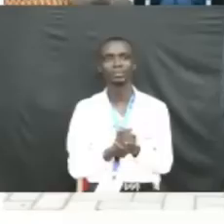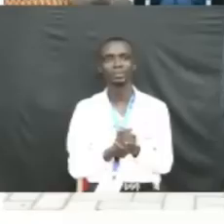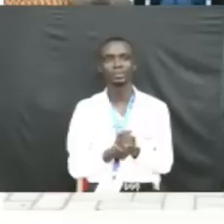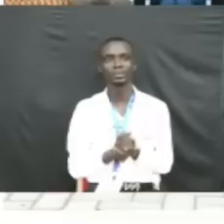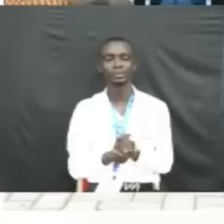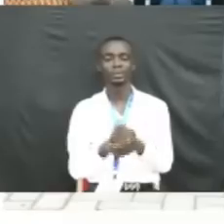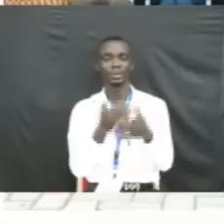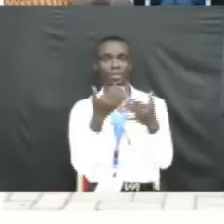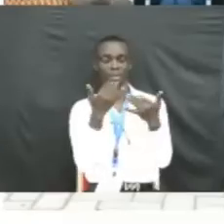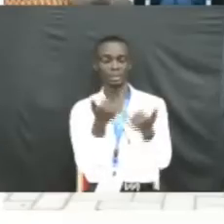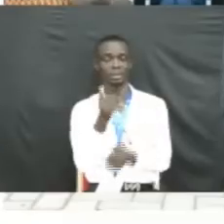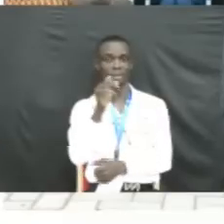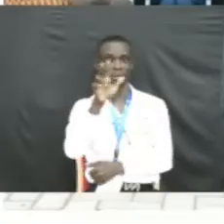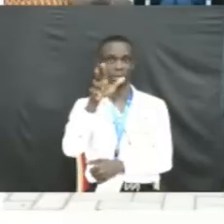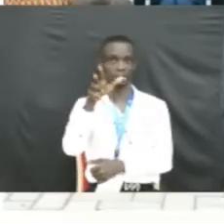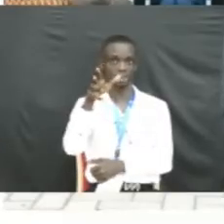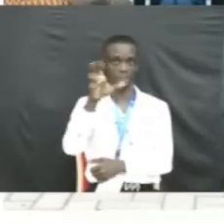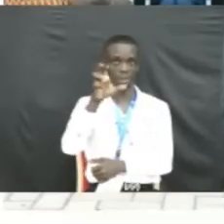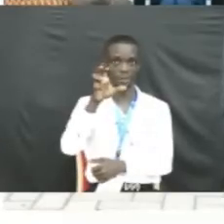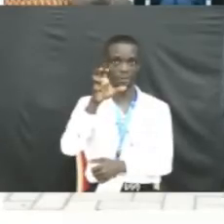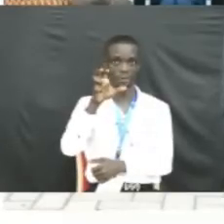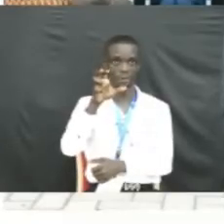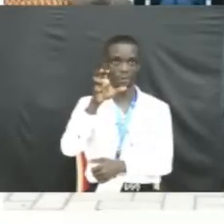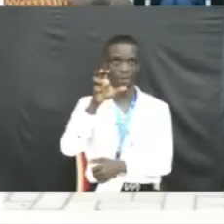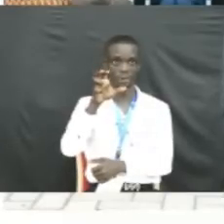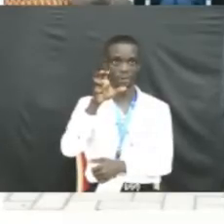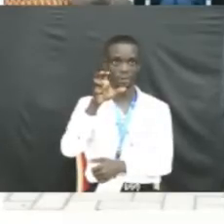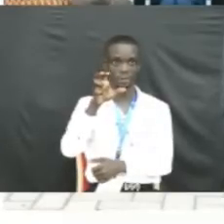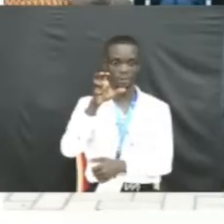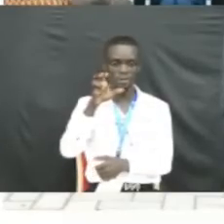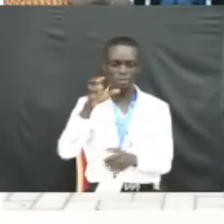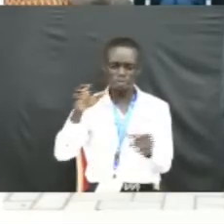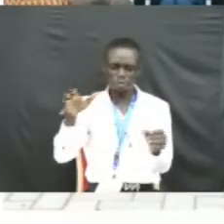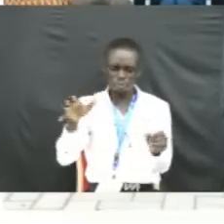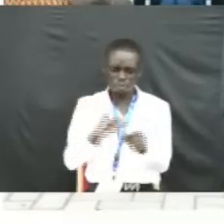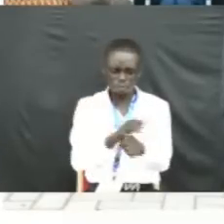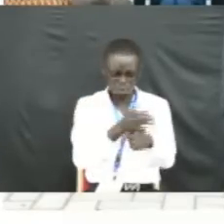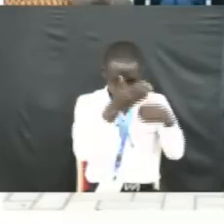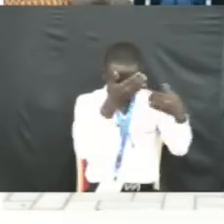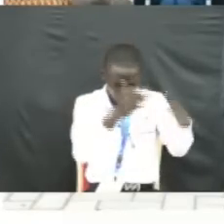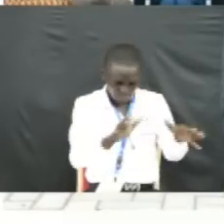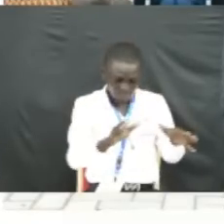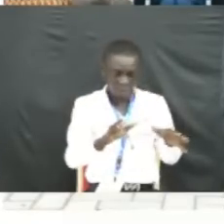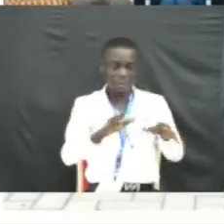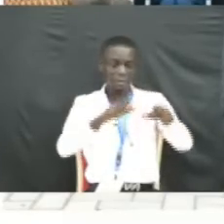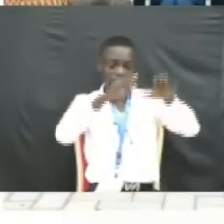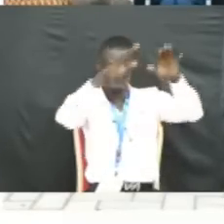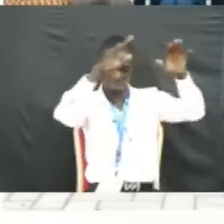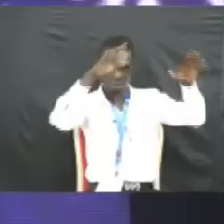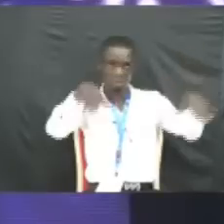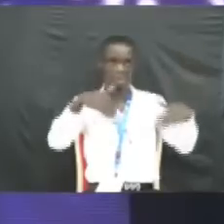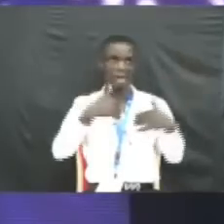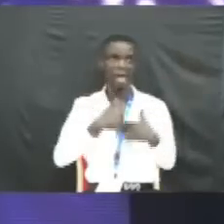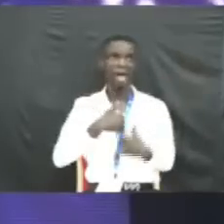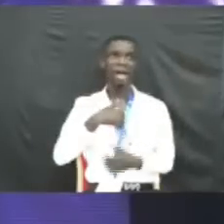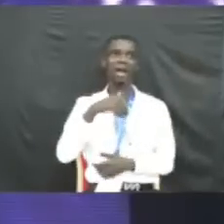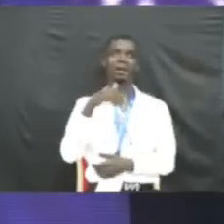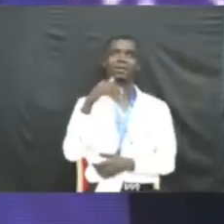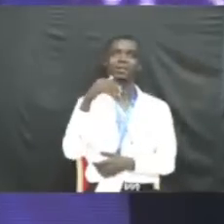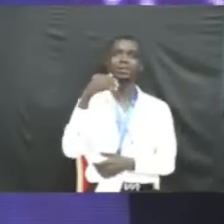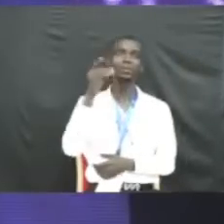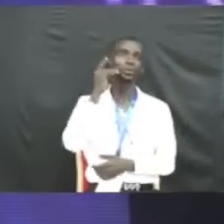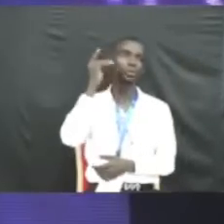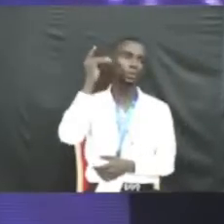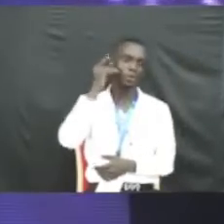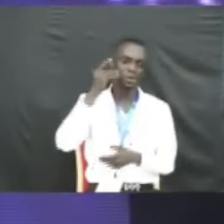The 320 capacity fully furnished facility has four domeries, an infirmary, a visitors